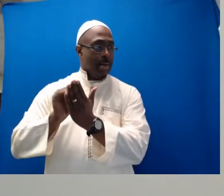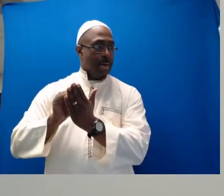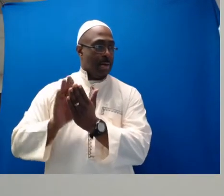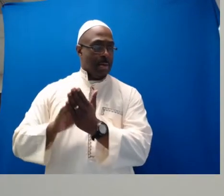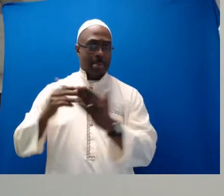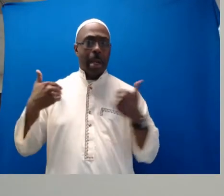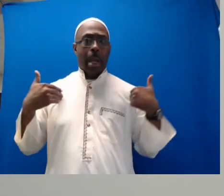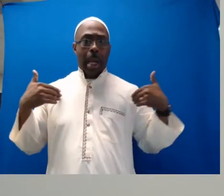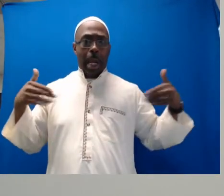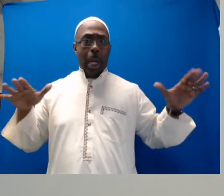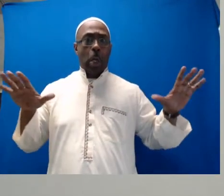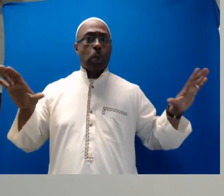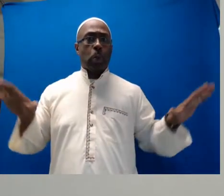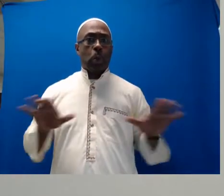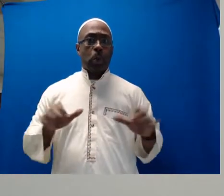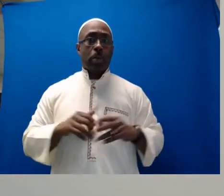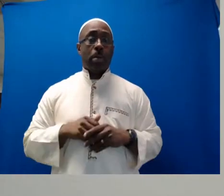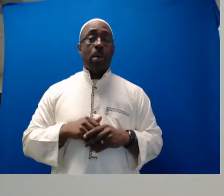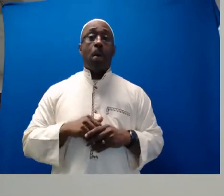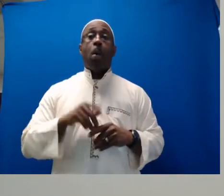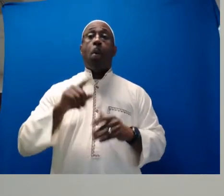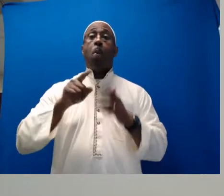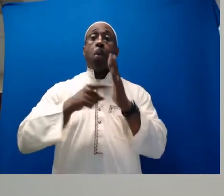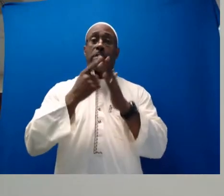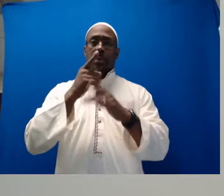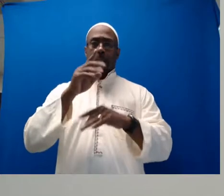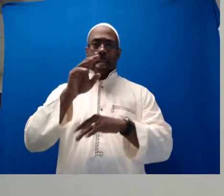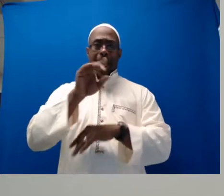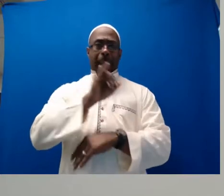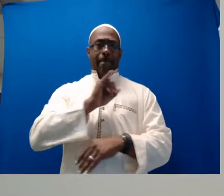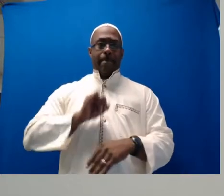But once the Imam sits,